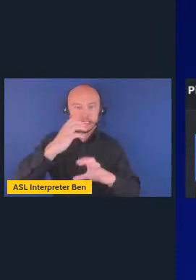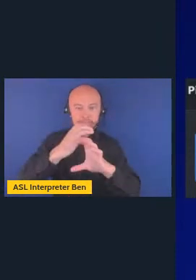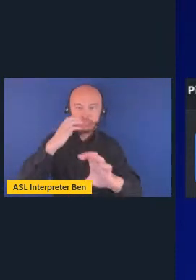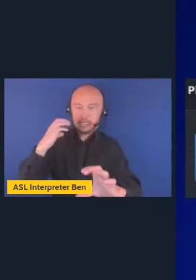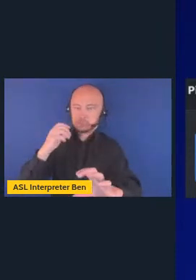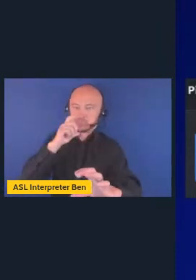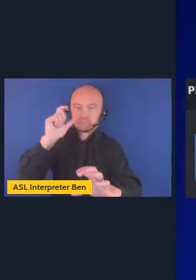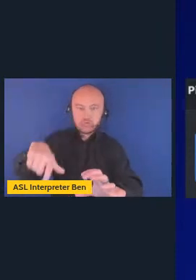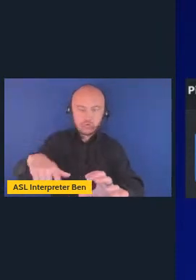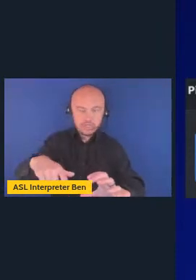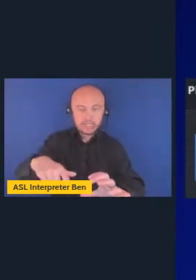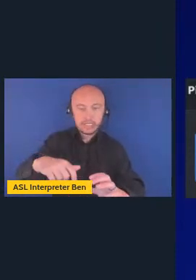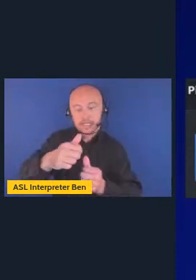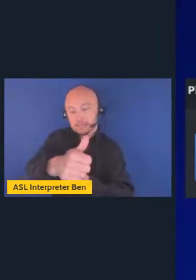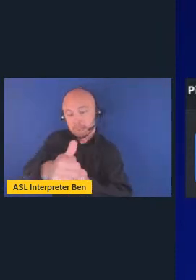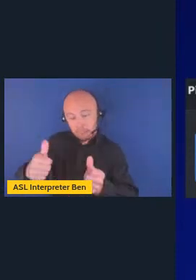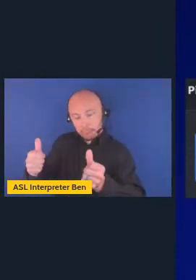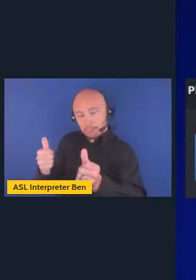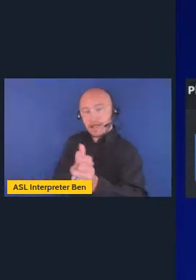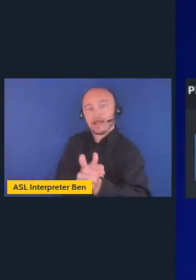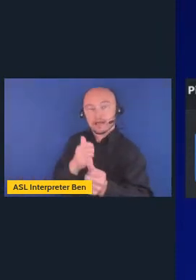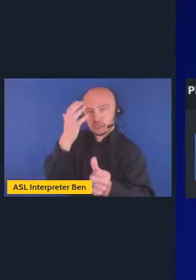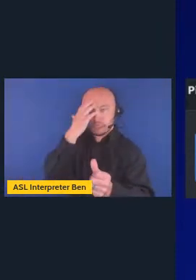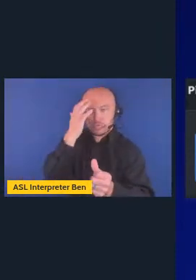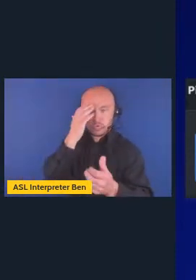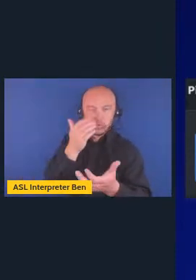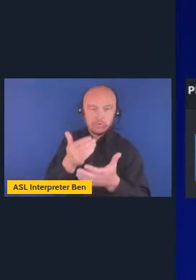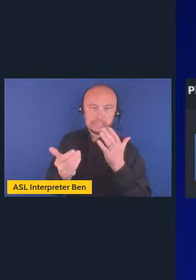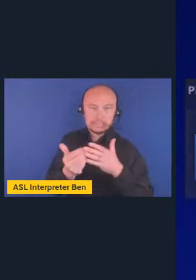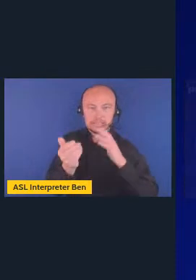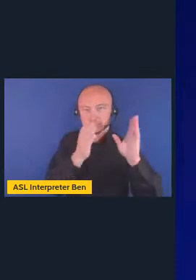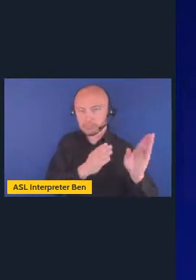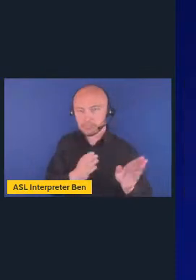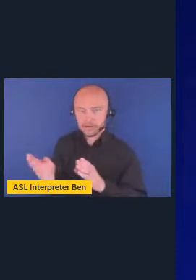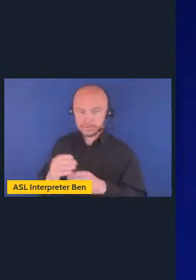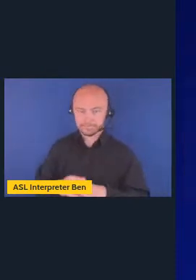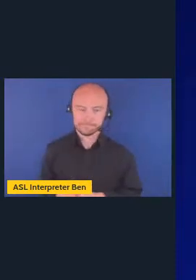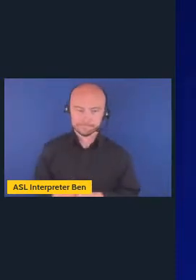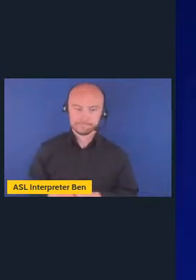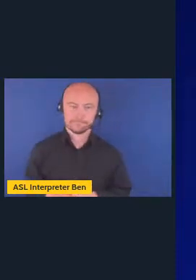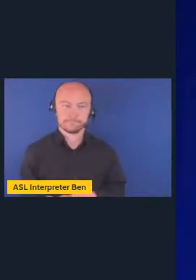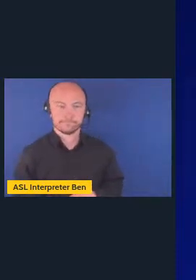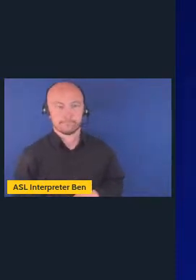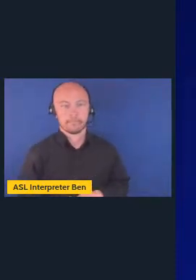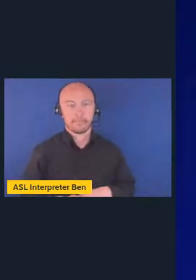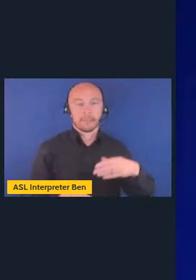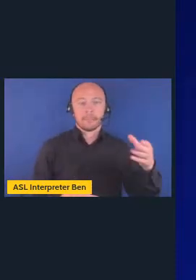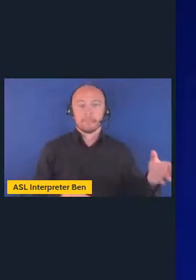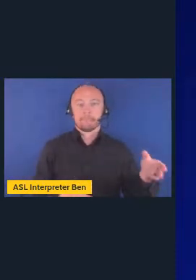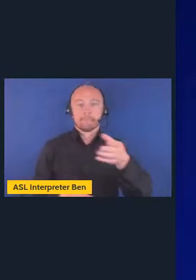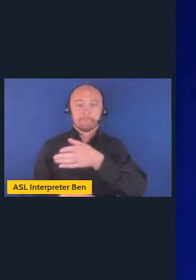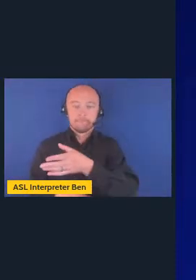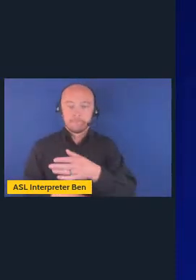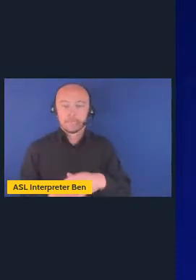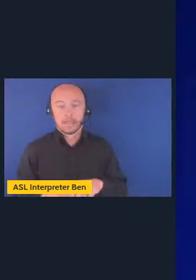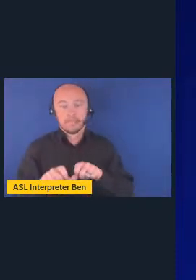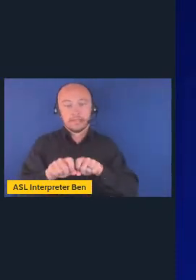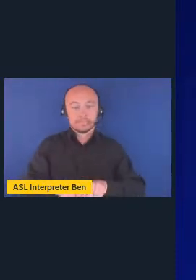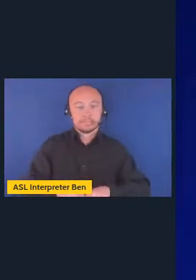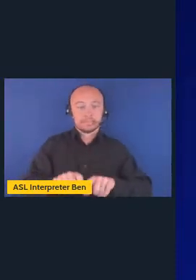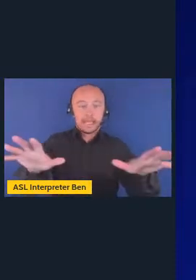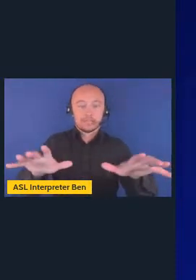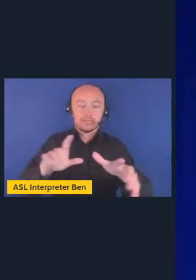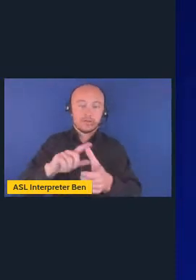behind a construct that's using a well-known pattern. So let's move on another level now to the scatter-gather, a common